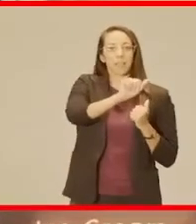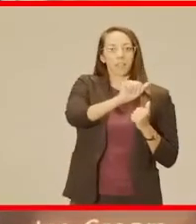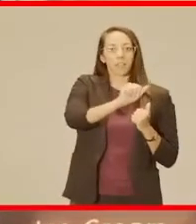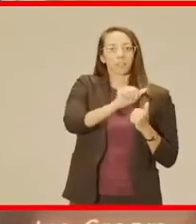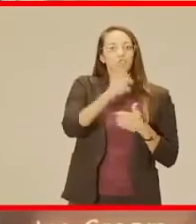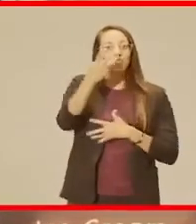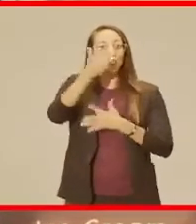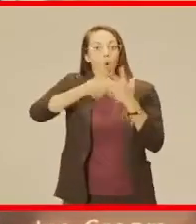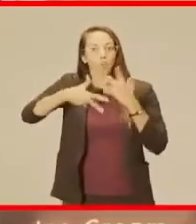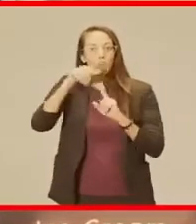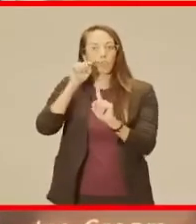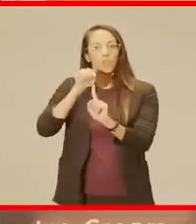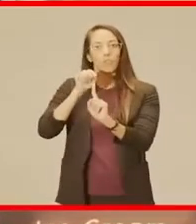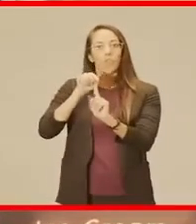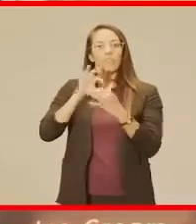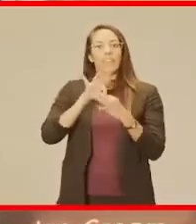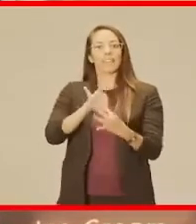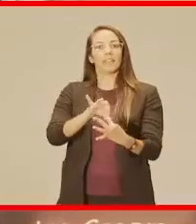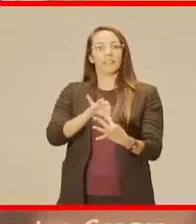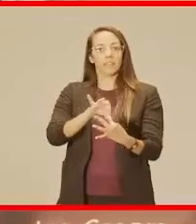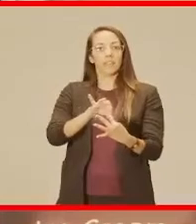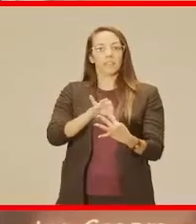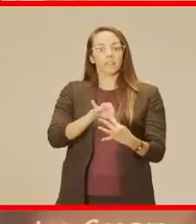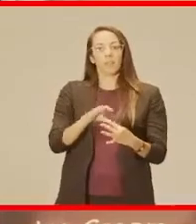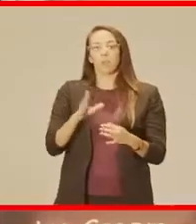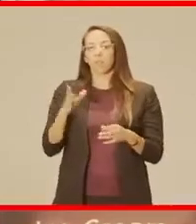to social anxiety,